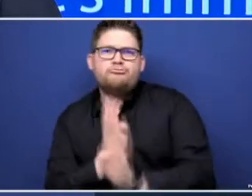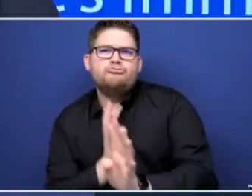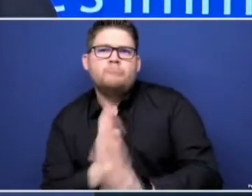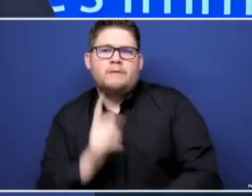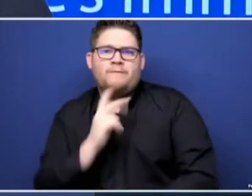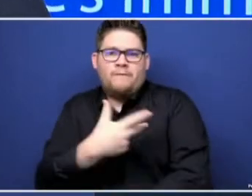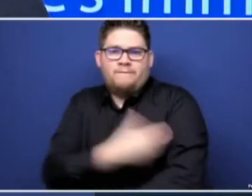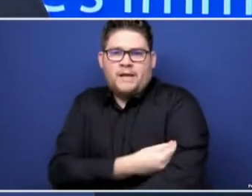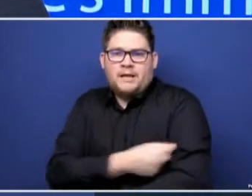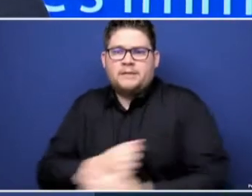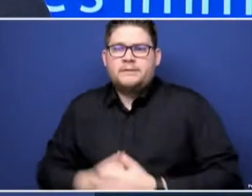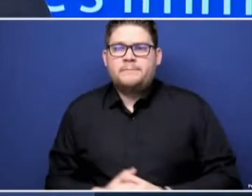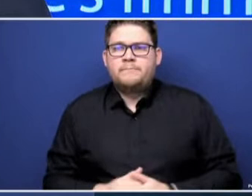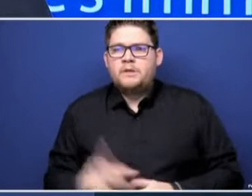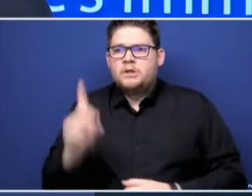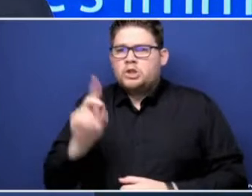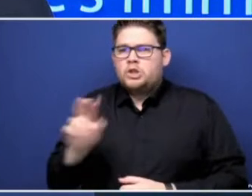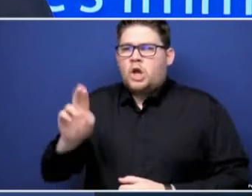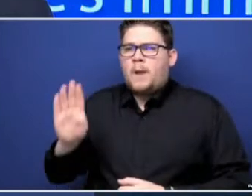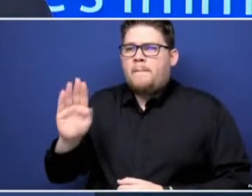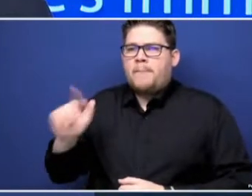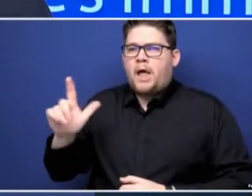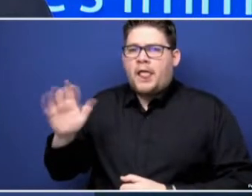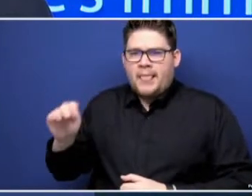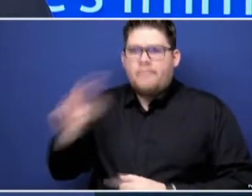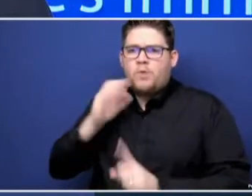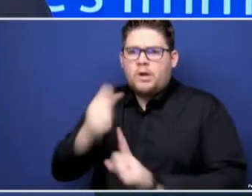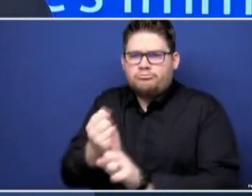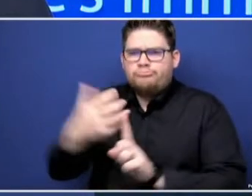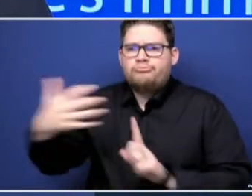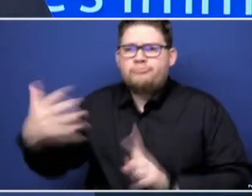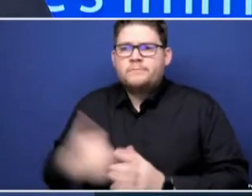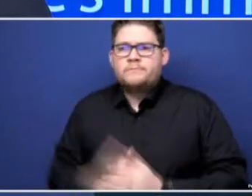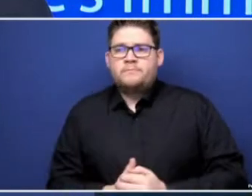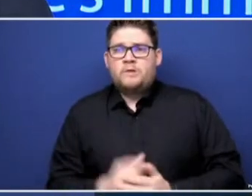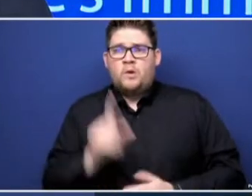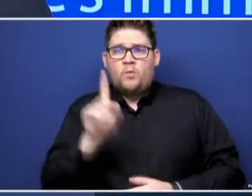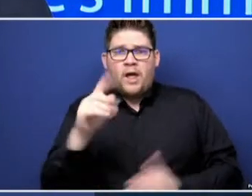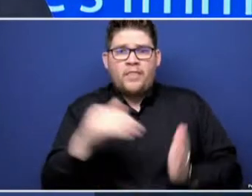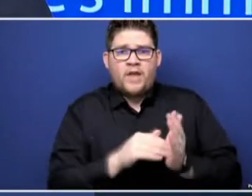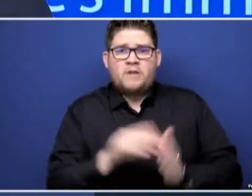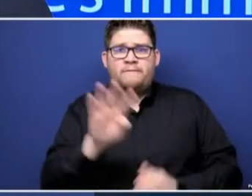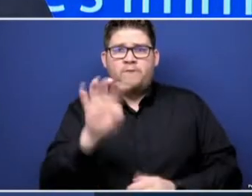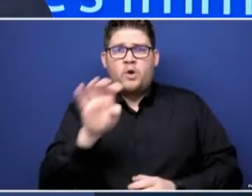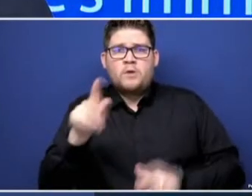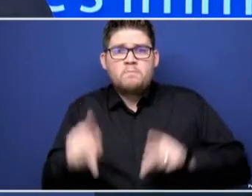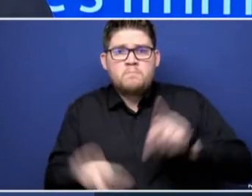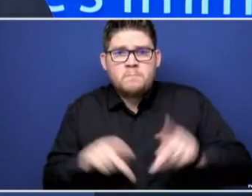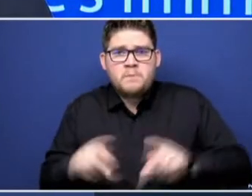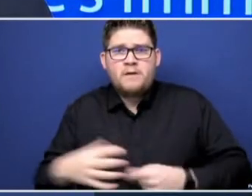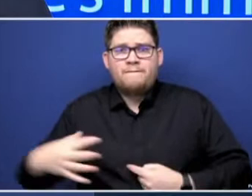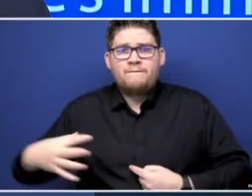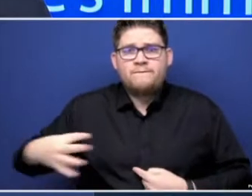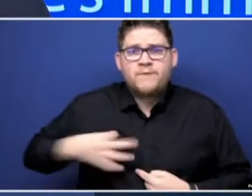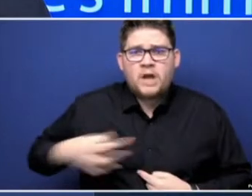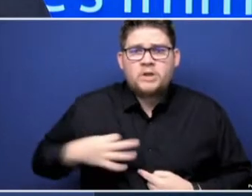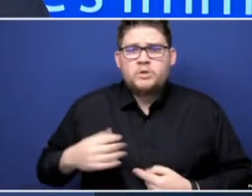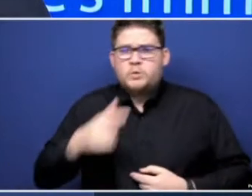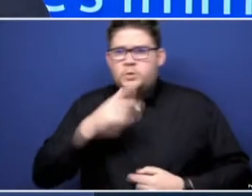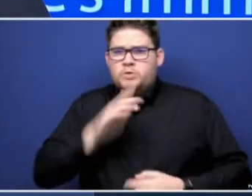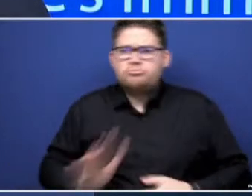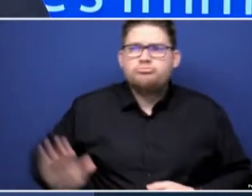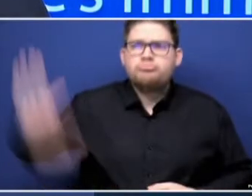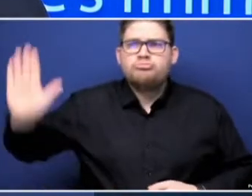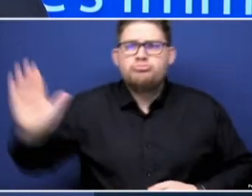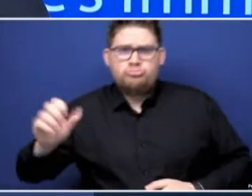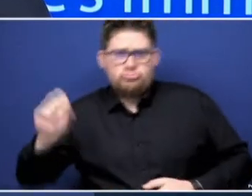in line to get vaccinated. And Member Rice reported to me this morning that 85% of the people in Prince Rupert have